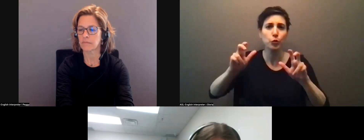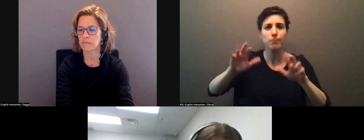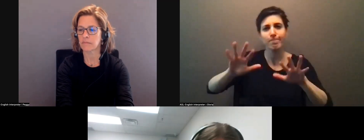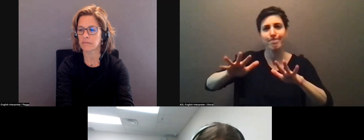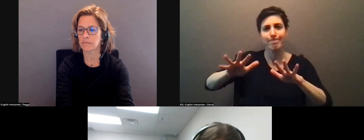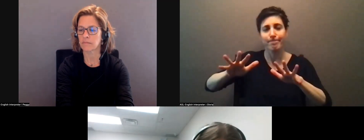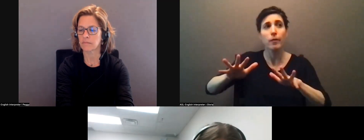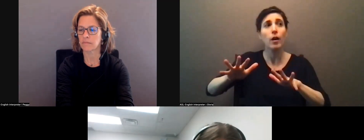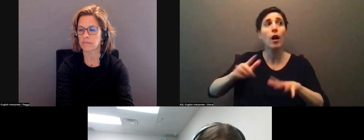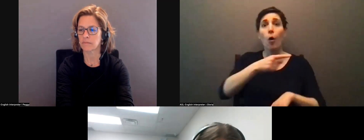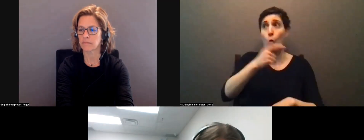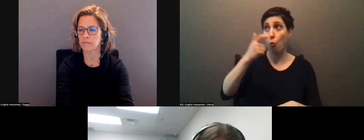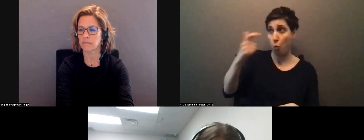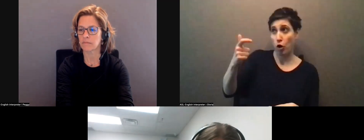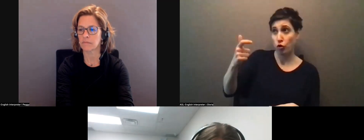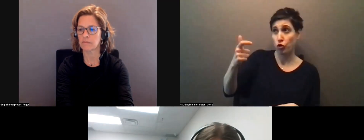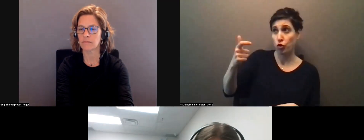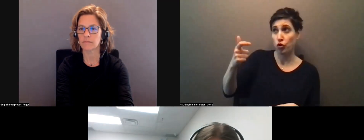their devices.